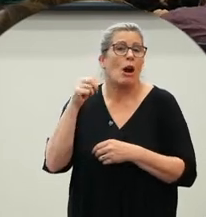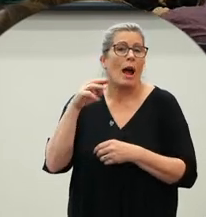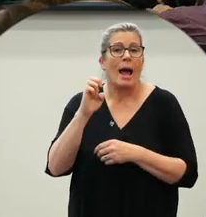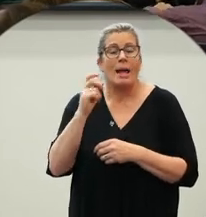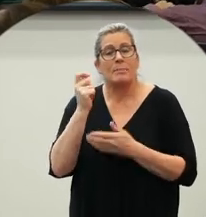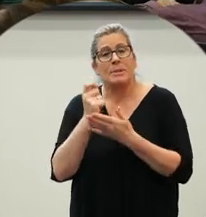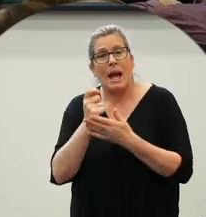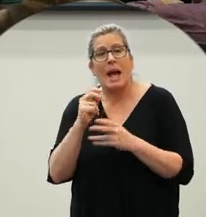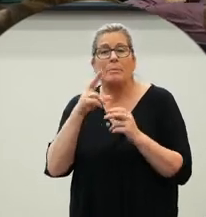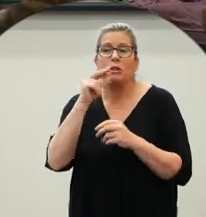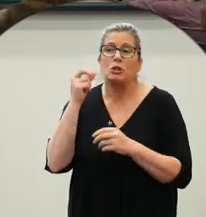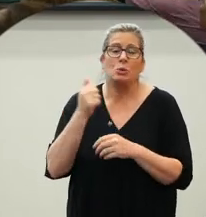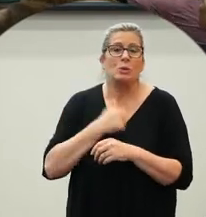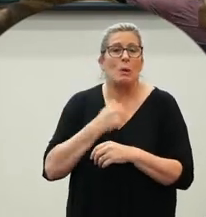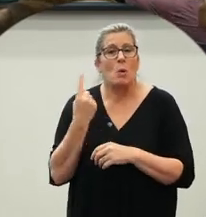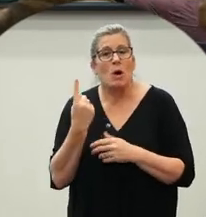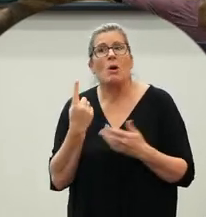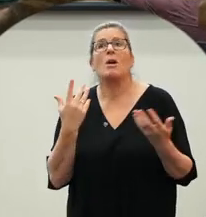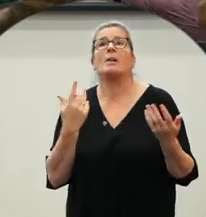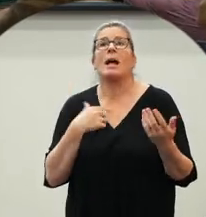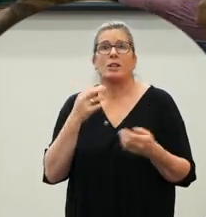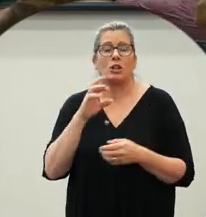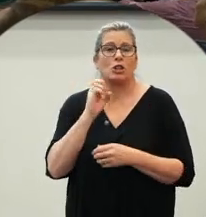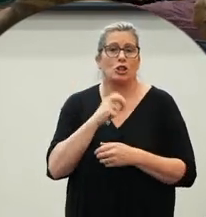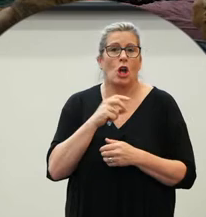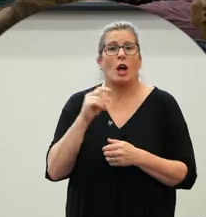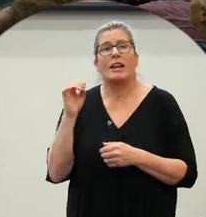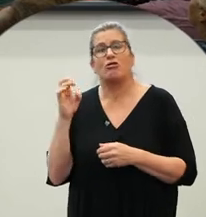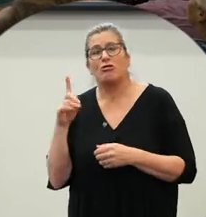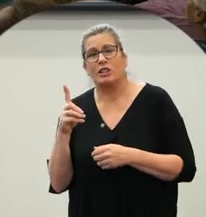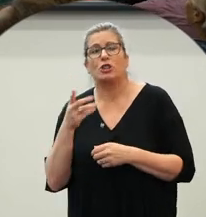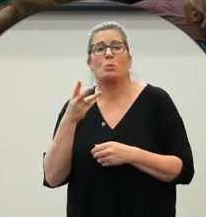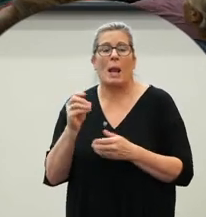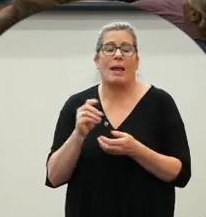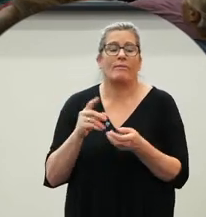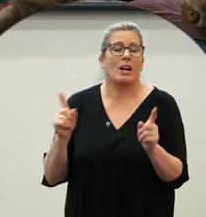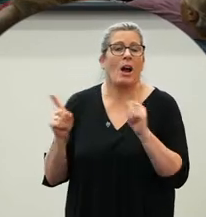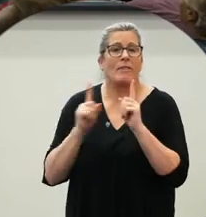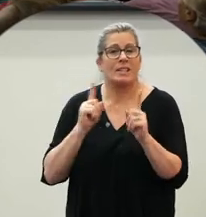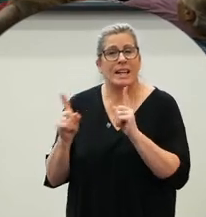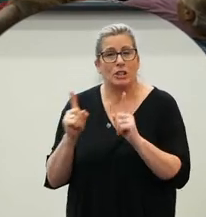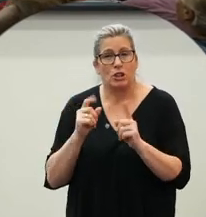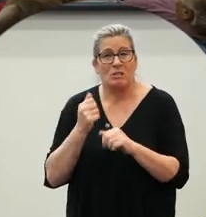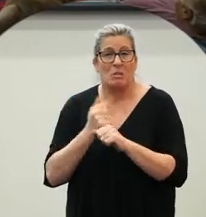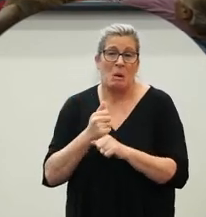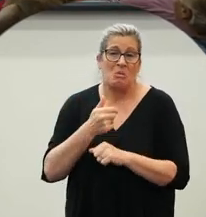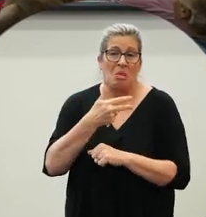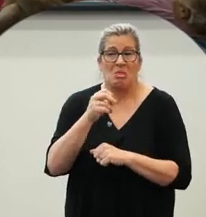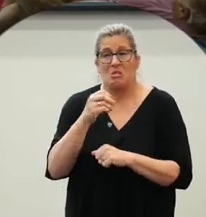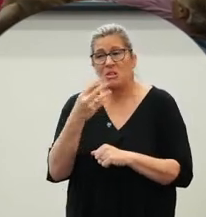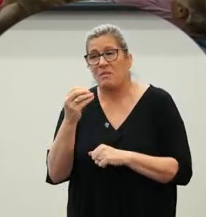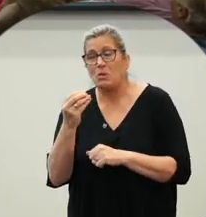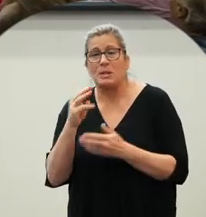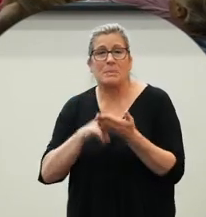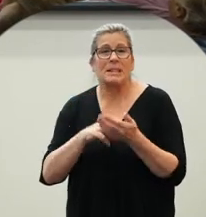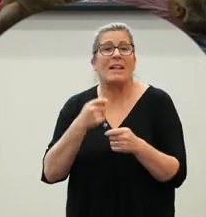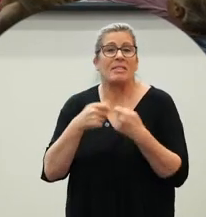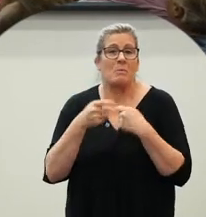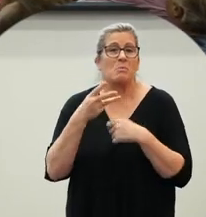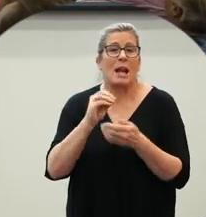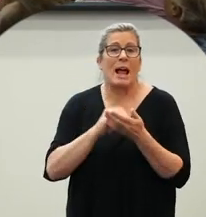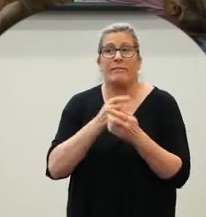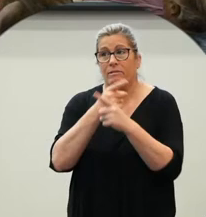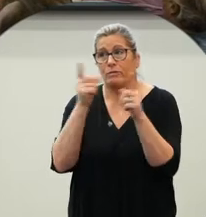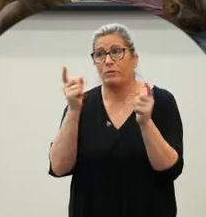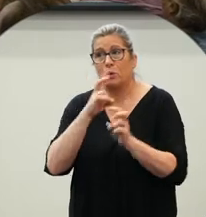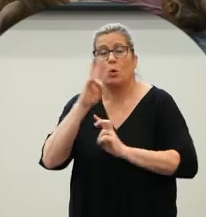Week. Sean and Richard are going to have a conversation for about 30 to 40 minutes, and then we'll have time for questions from you,